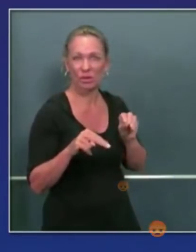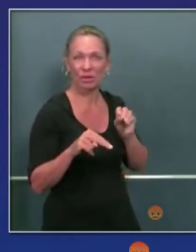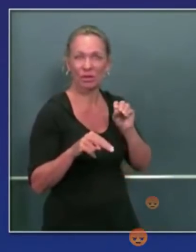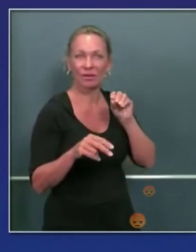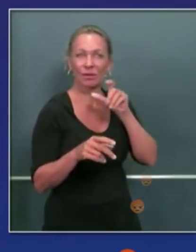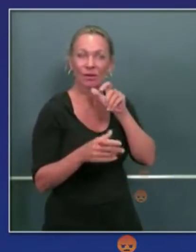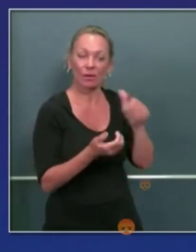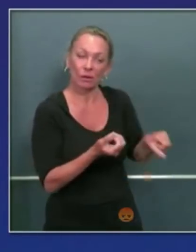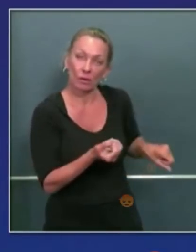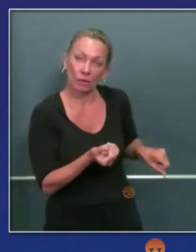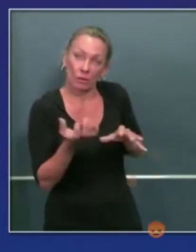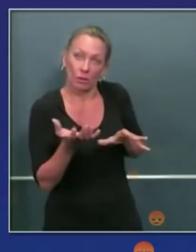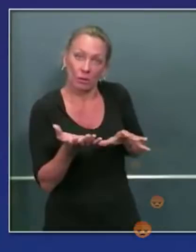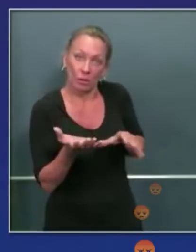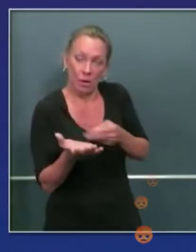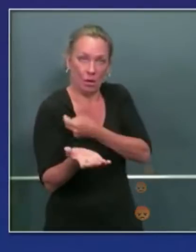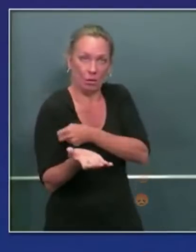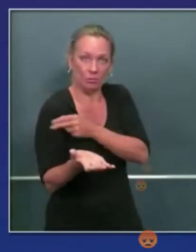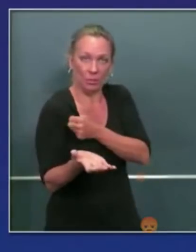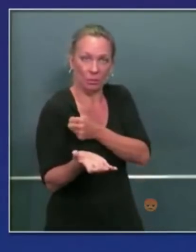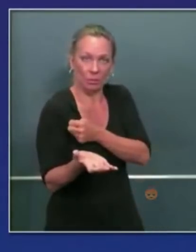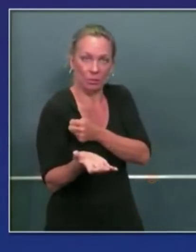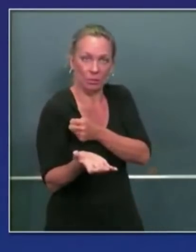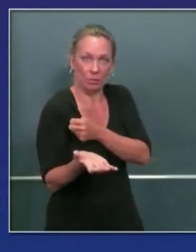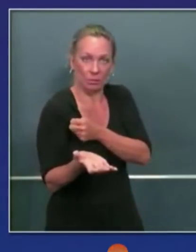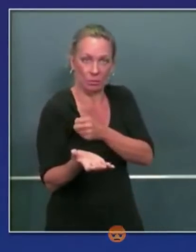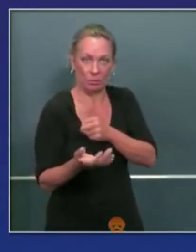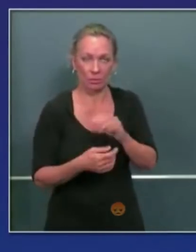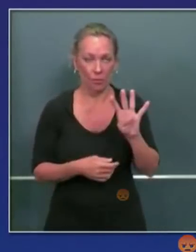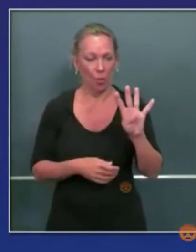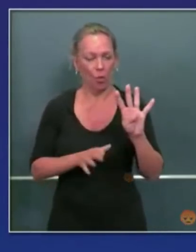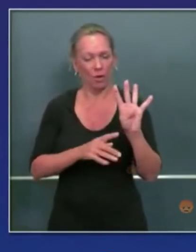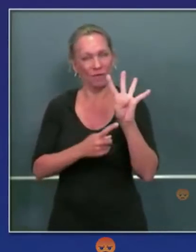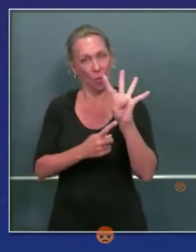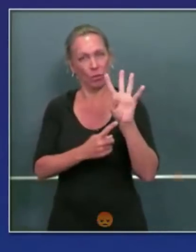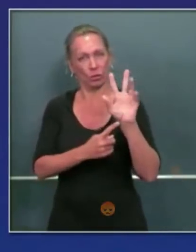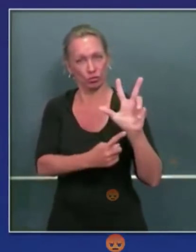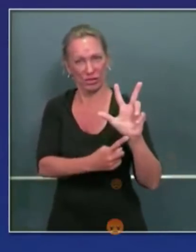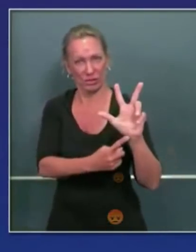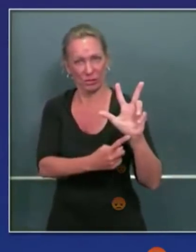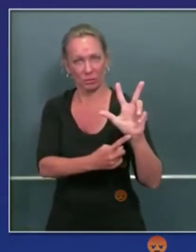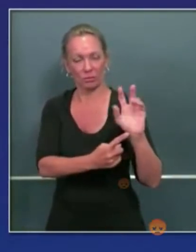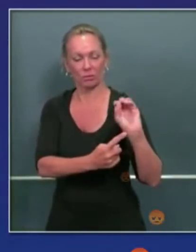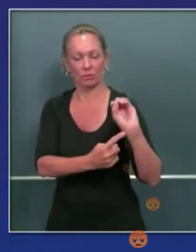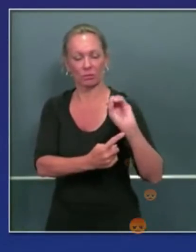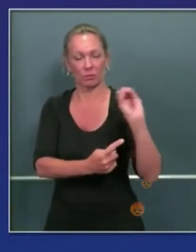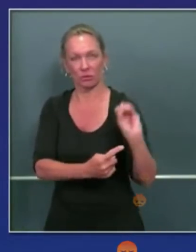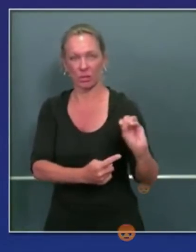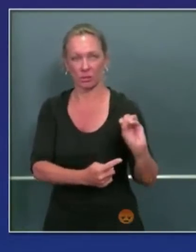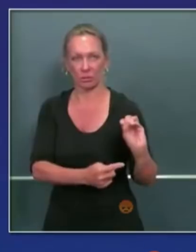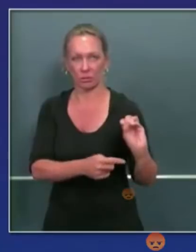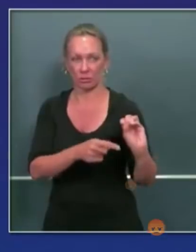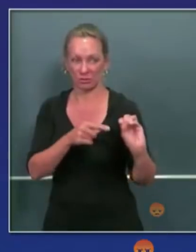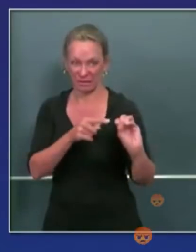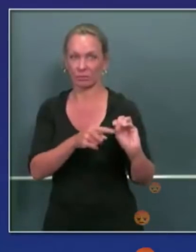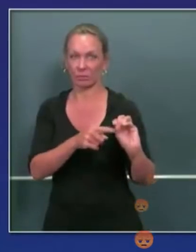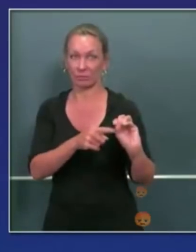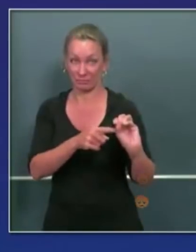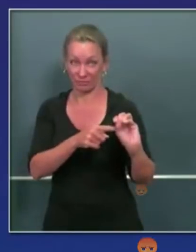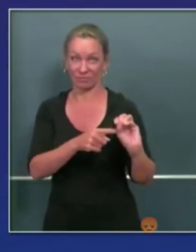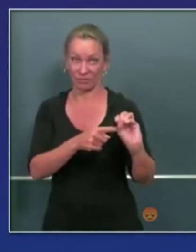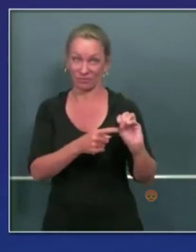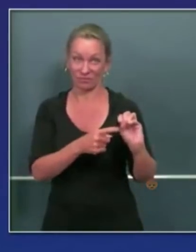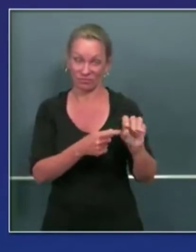as a từ 3.000 system, mấy tới 5.000 our mấy. capacity absorbed this. And I just want, again, to take a moment. All of Cái these trên màn months ảnh là chúng ta